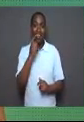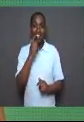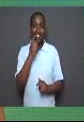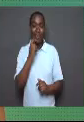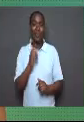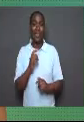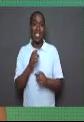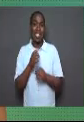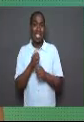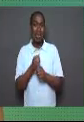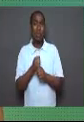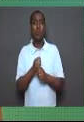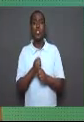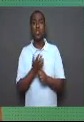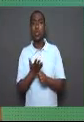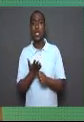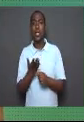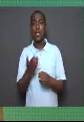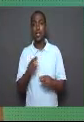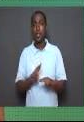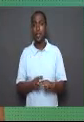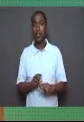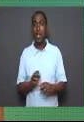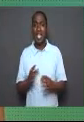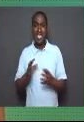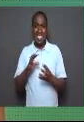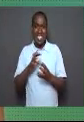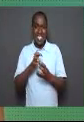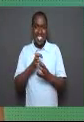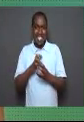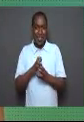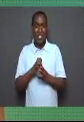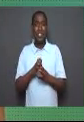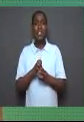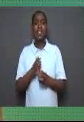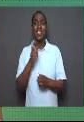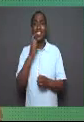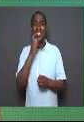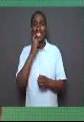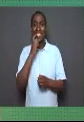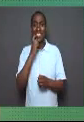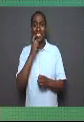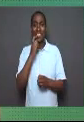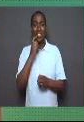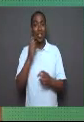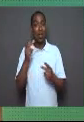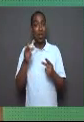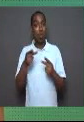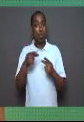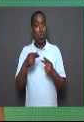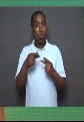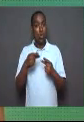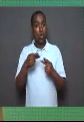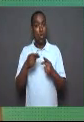cement. The cement holds the tooth in place while allowing a